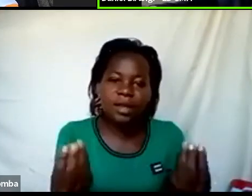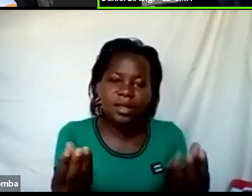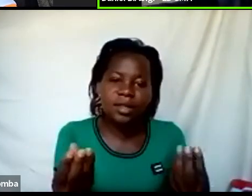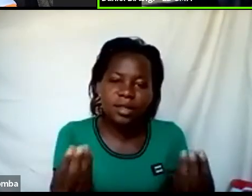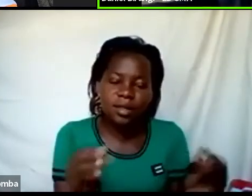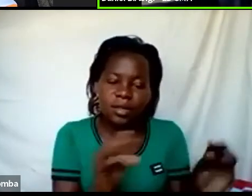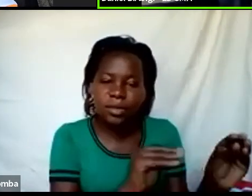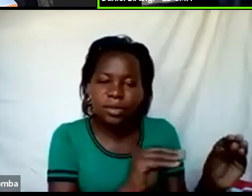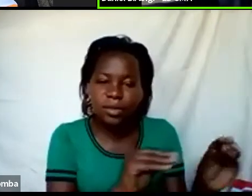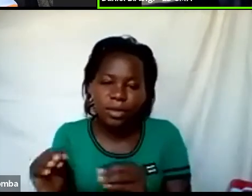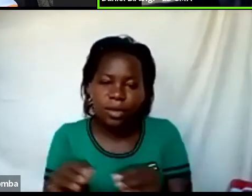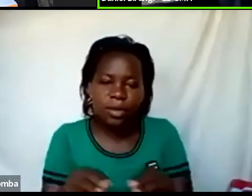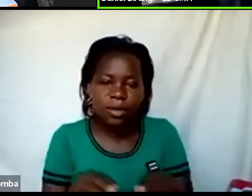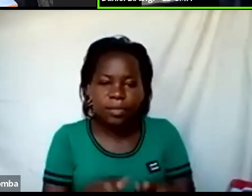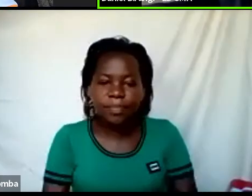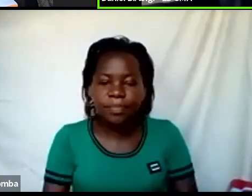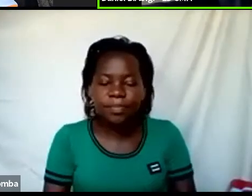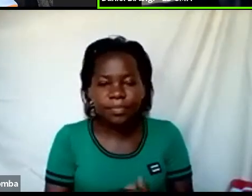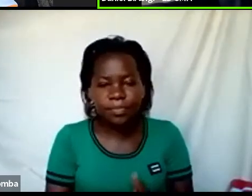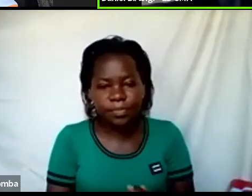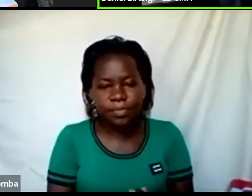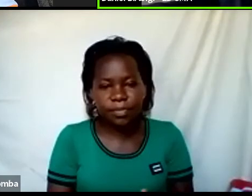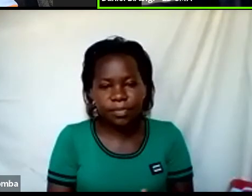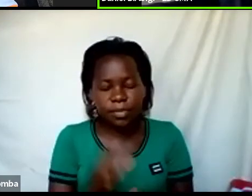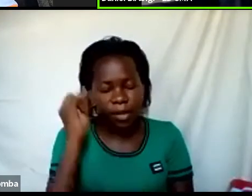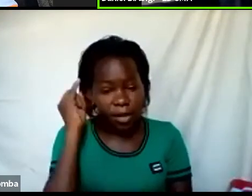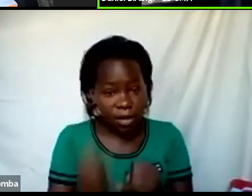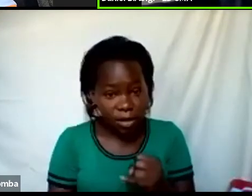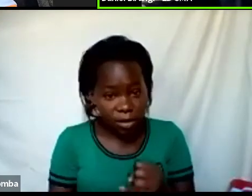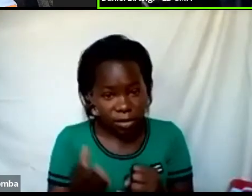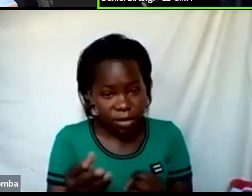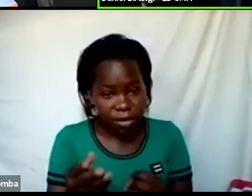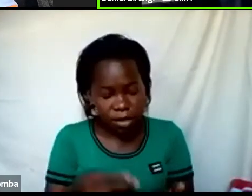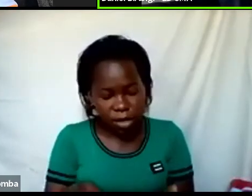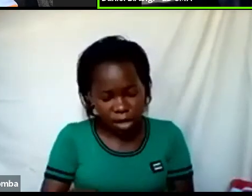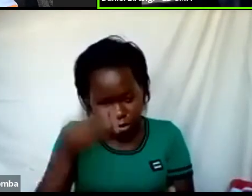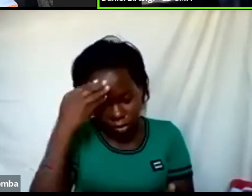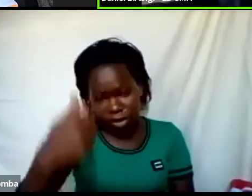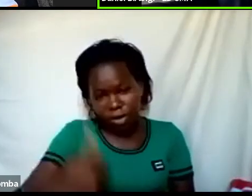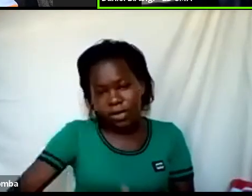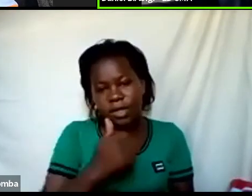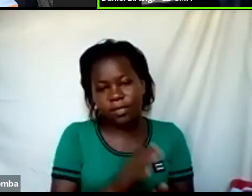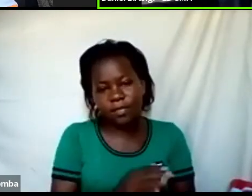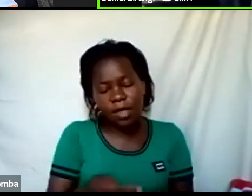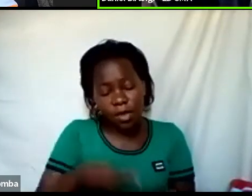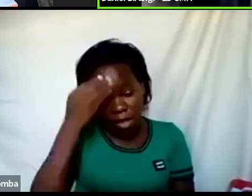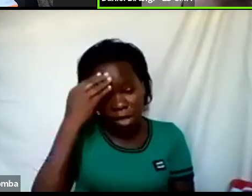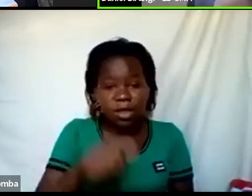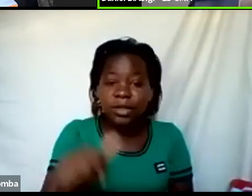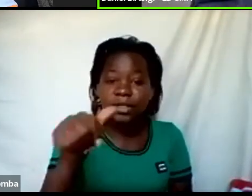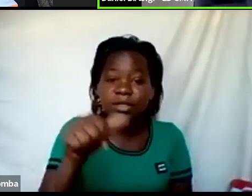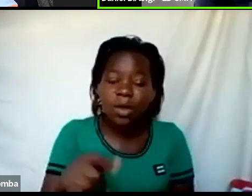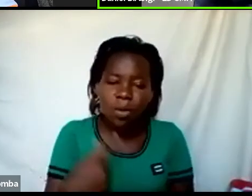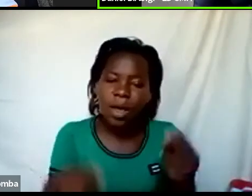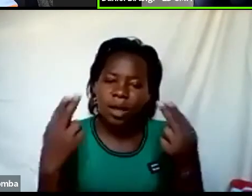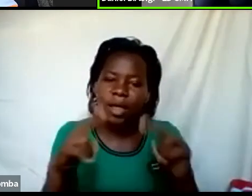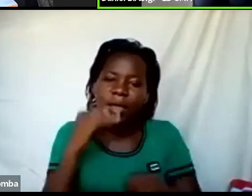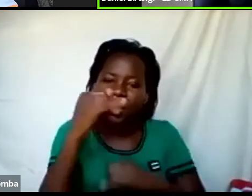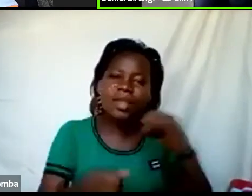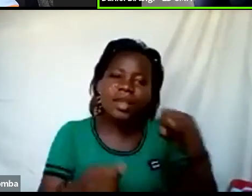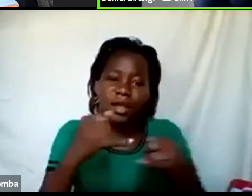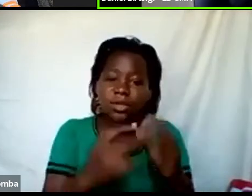sector. Lastly, of course, is educate yourself. Educate yourself of what's trending internationally. Because if you